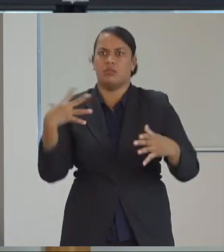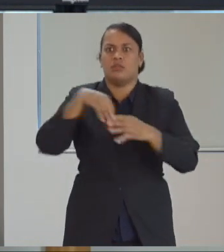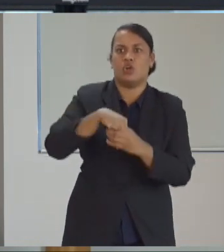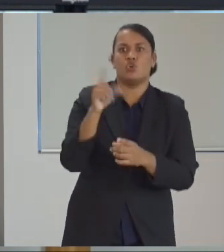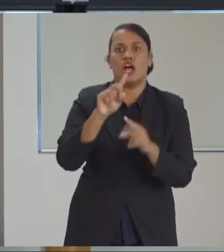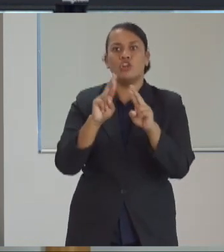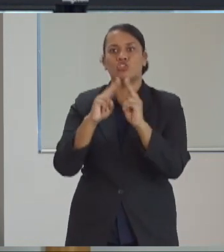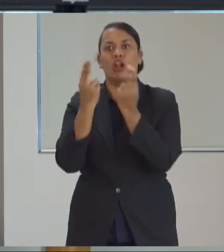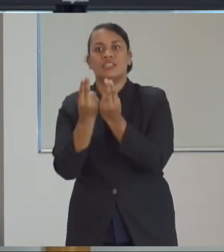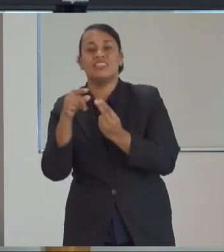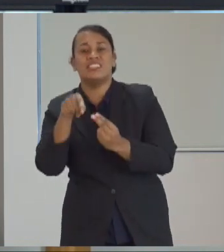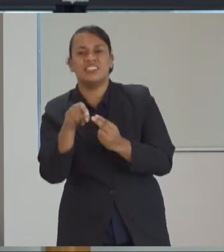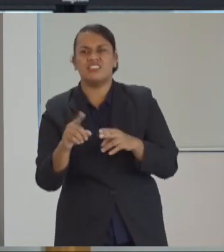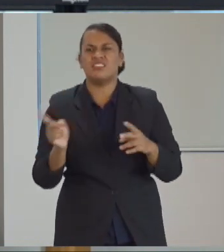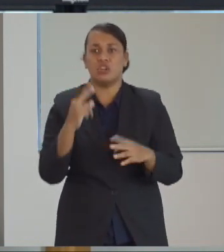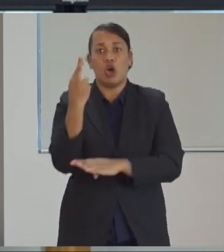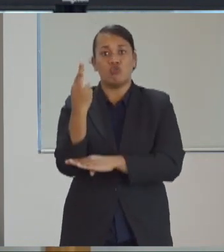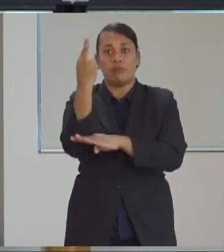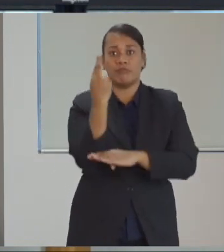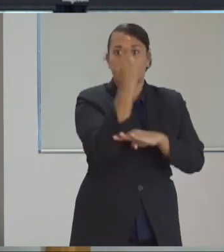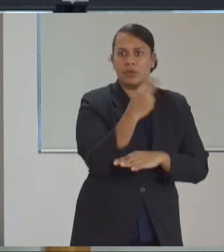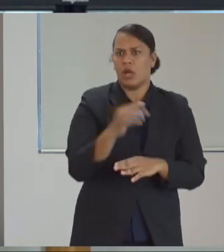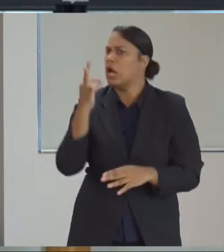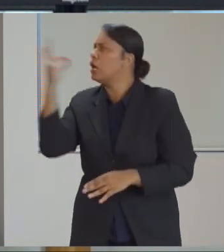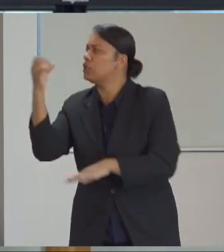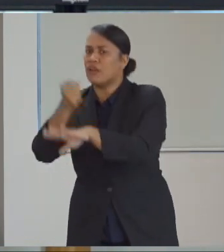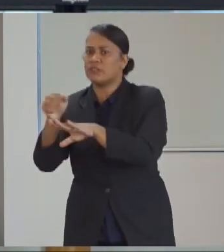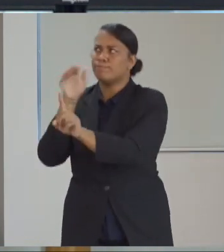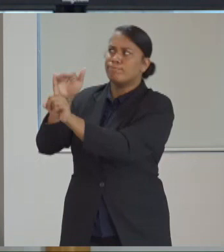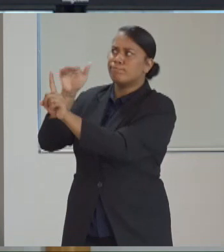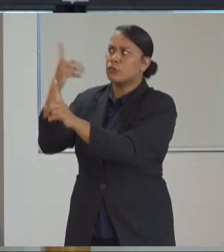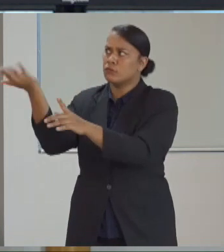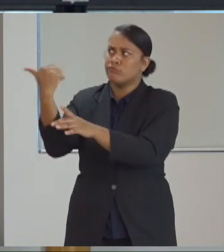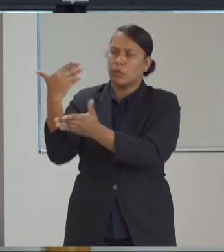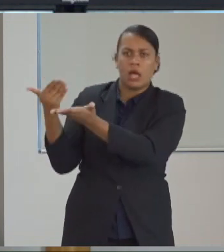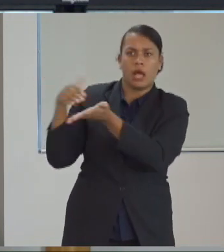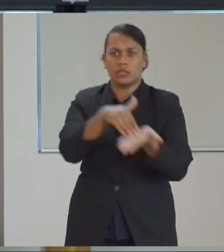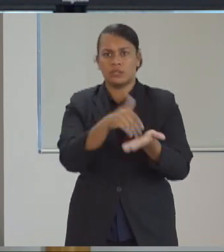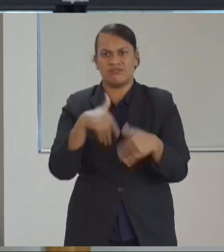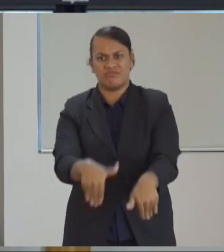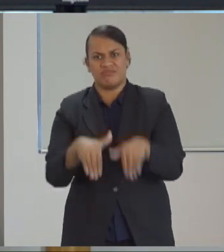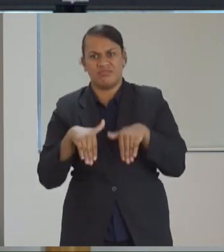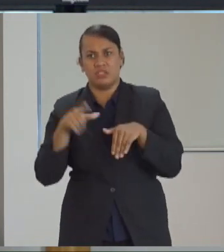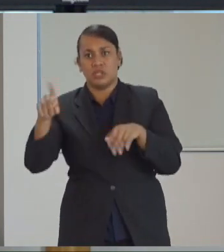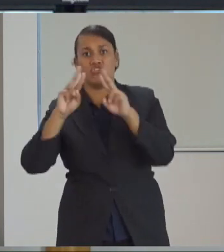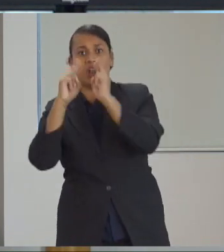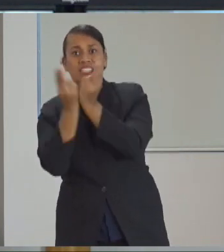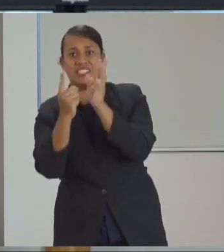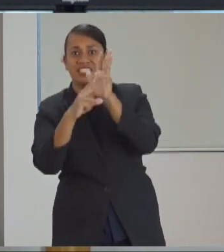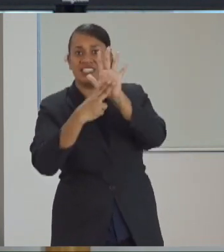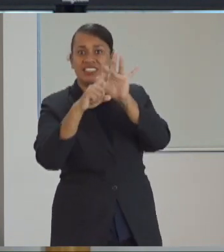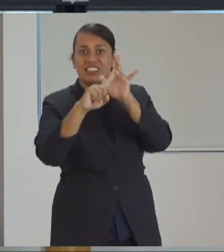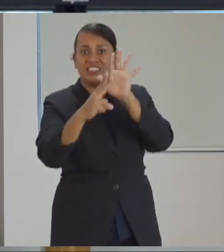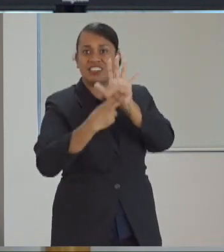these union representatives are also calling out for government to help. But there's been no steps taken by the unions themselves. They're not saying,